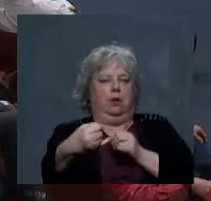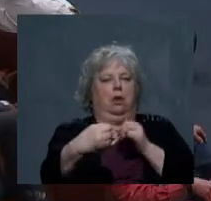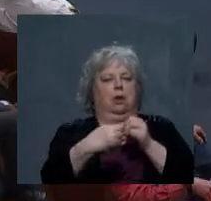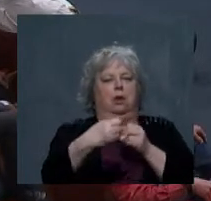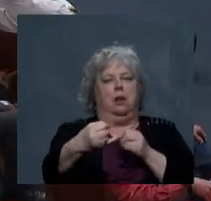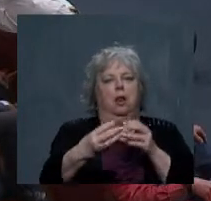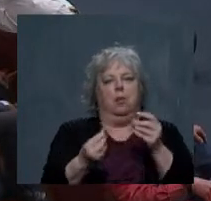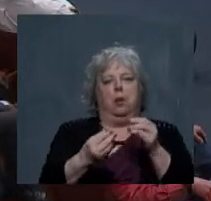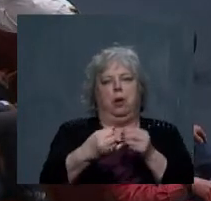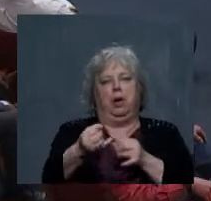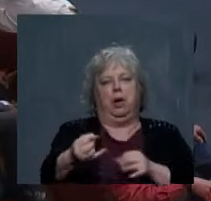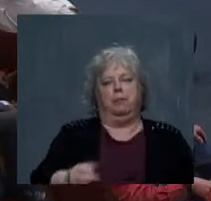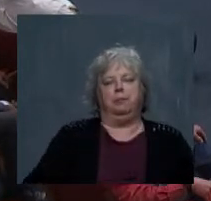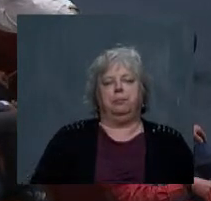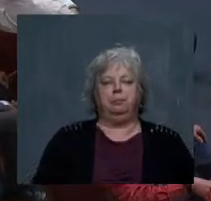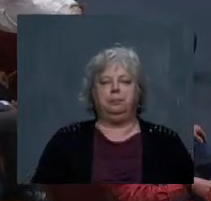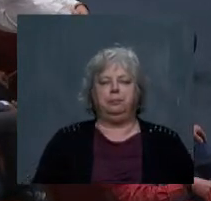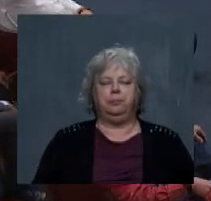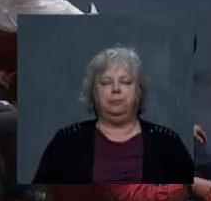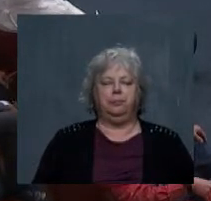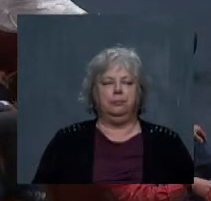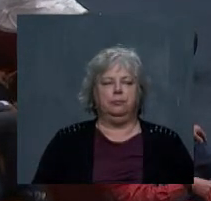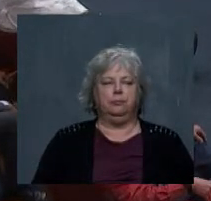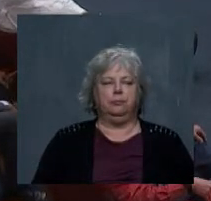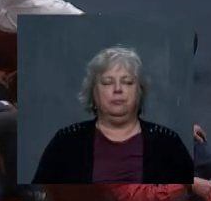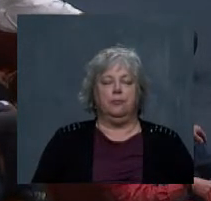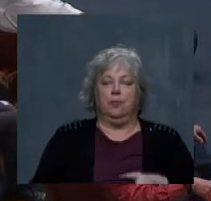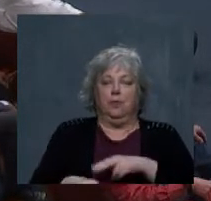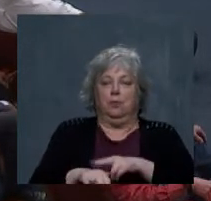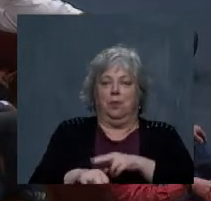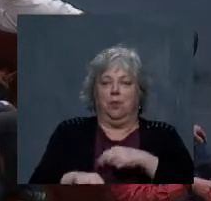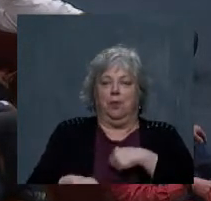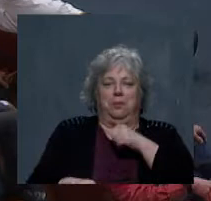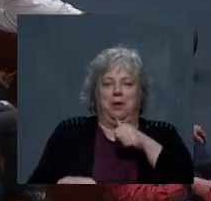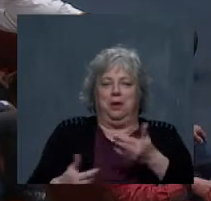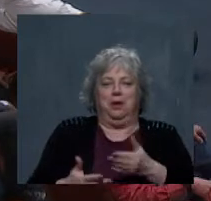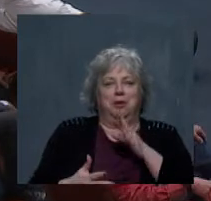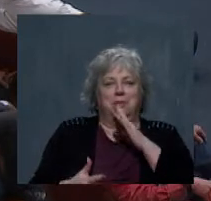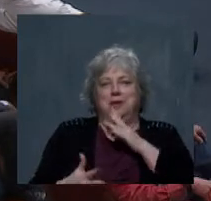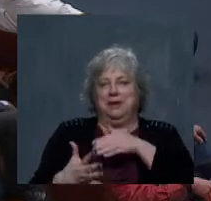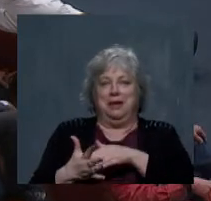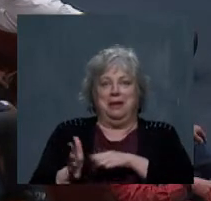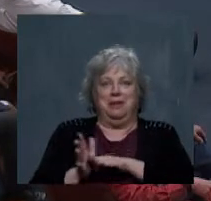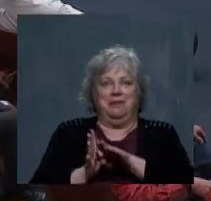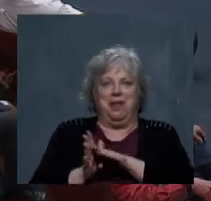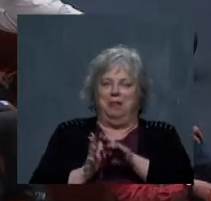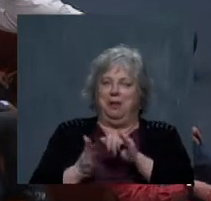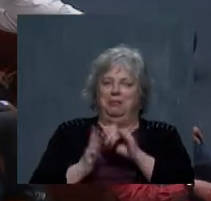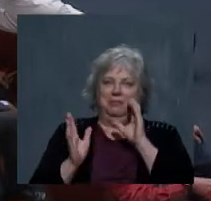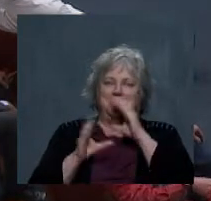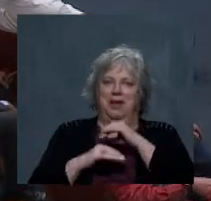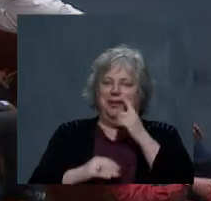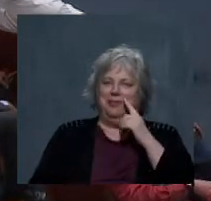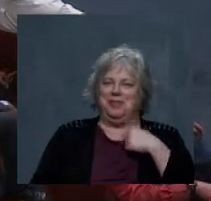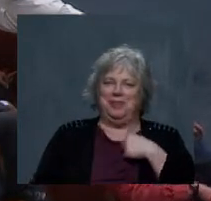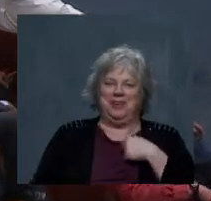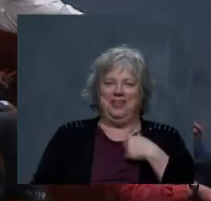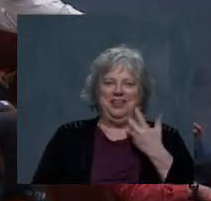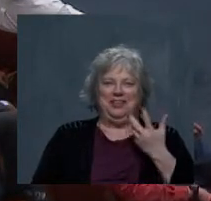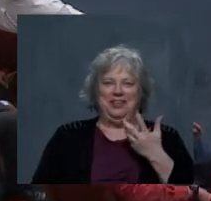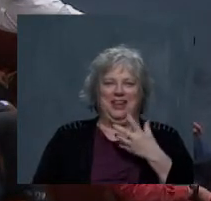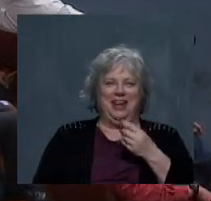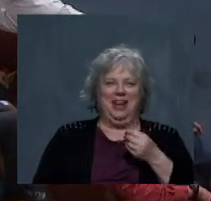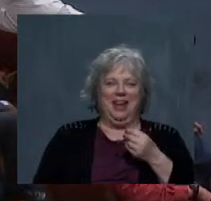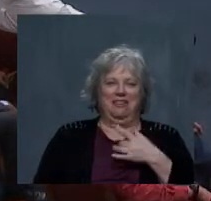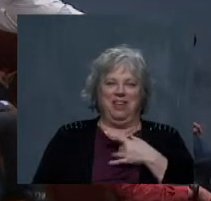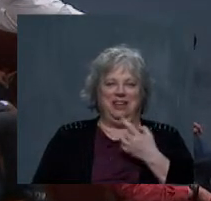Reese's development. I'm not normally here speaking against development. That's very unusual for me, and it's